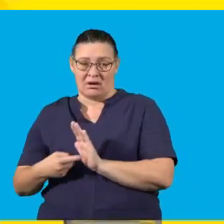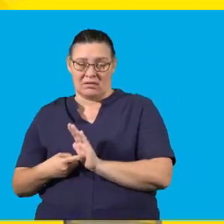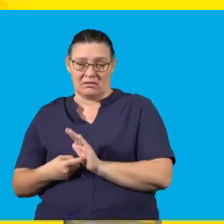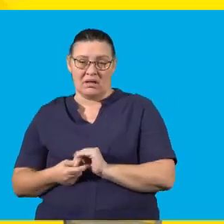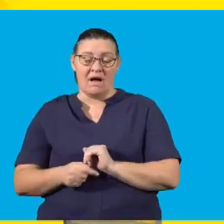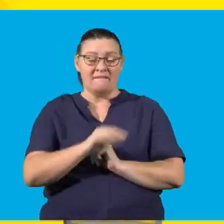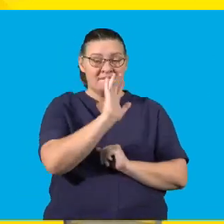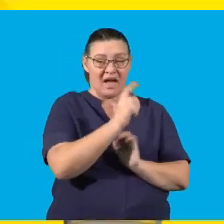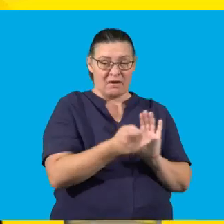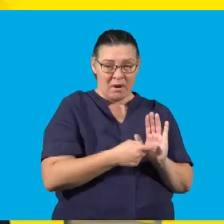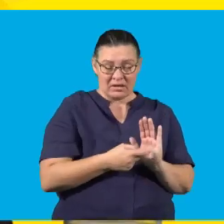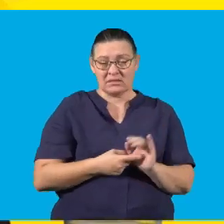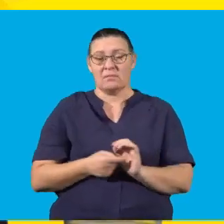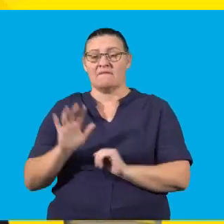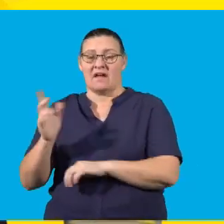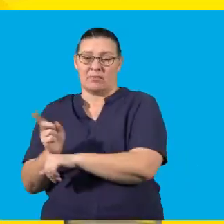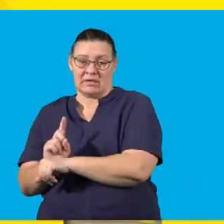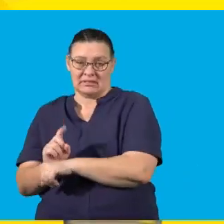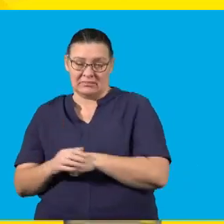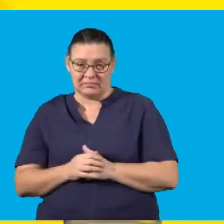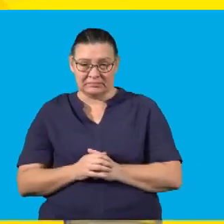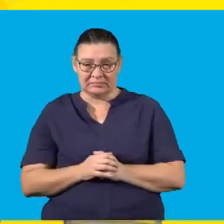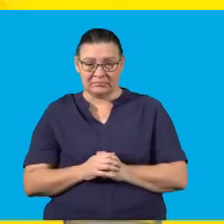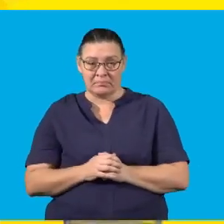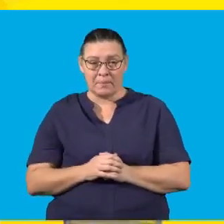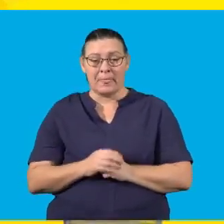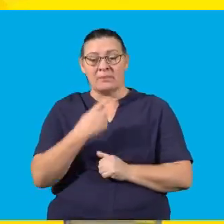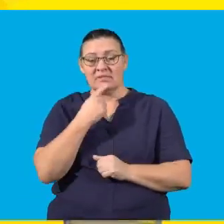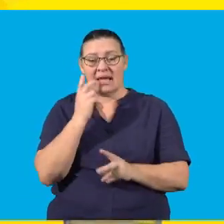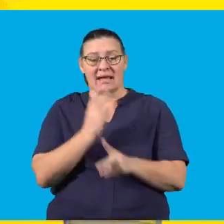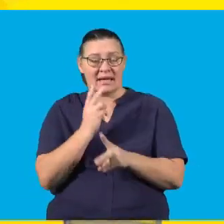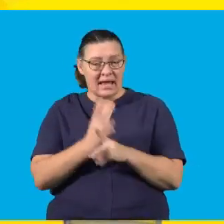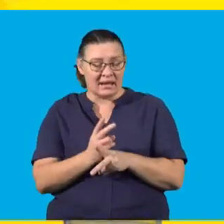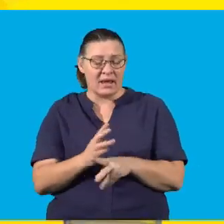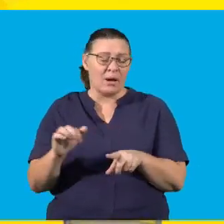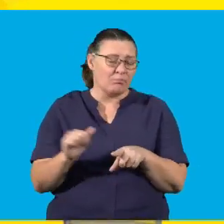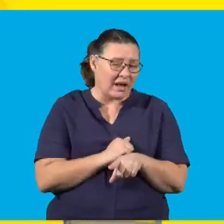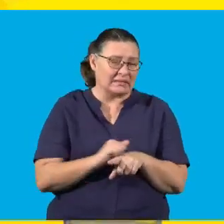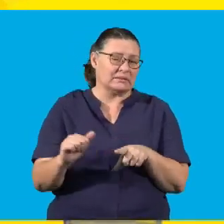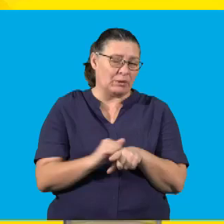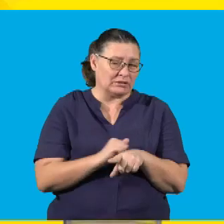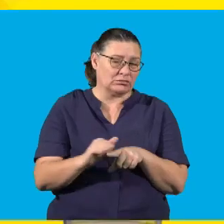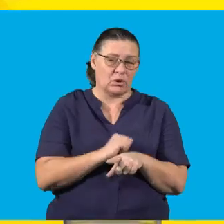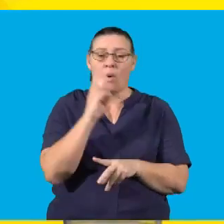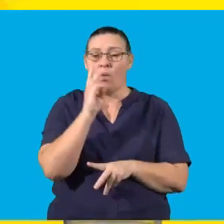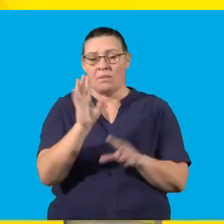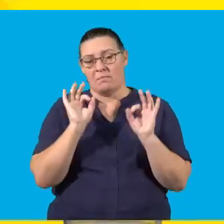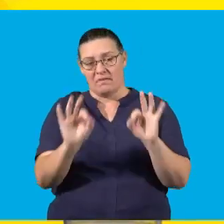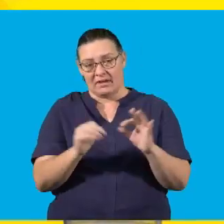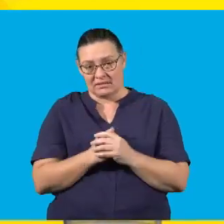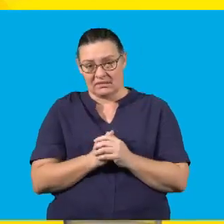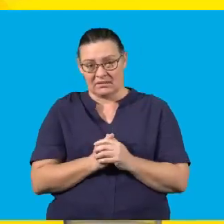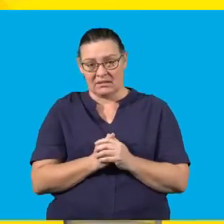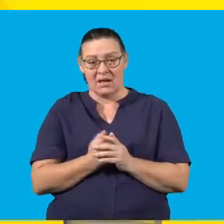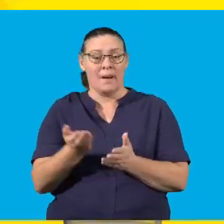5 minutes. All right. Remember, guys, I've said it over and over again, practice makes perfect. We need to practice